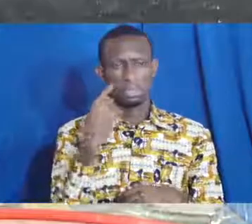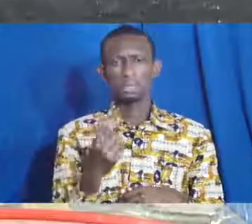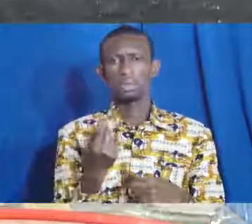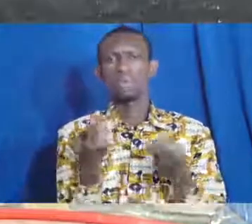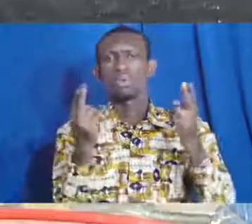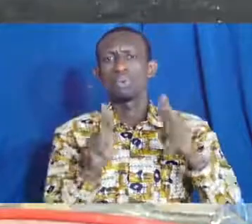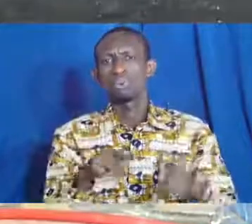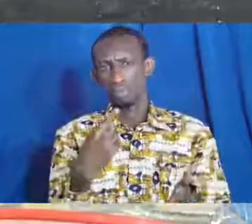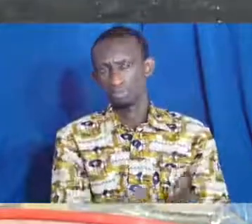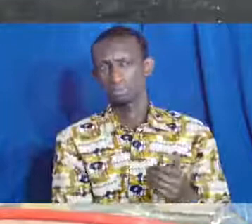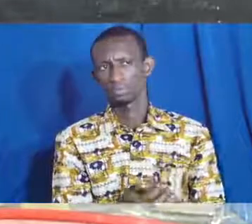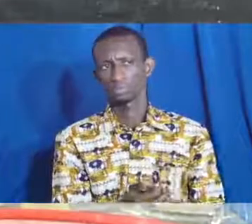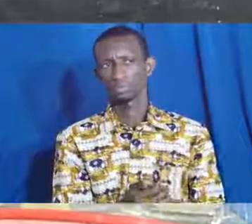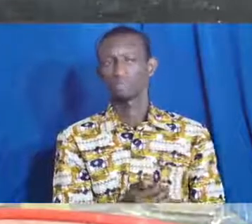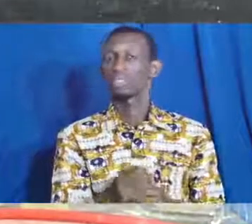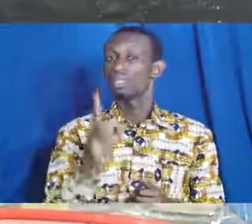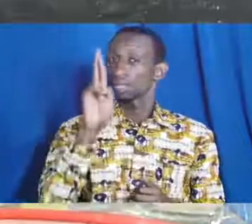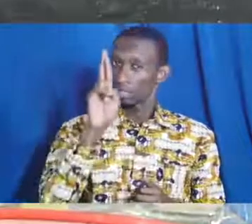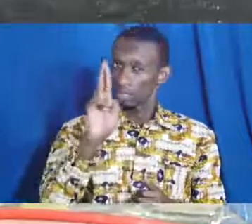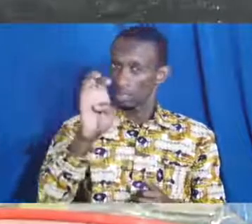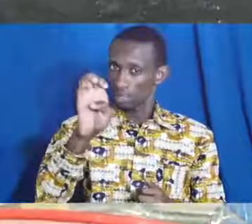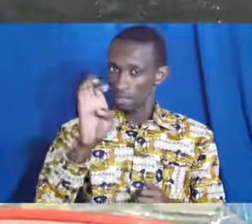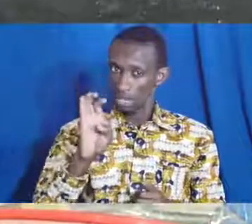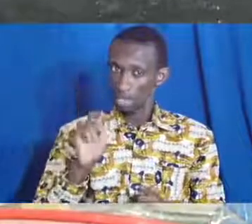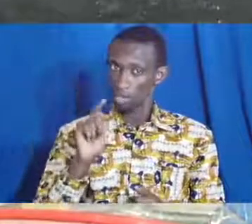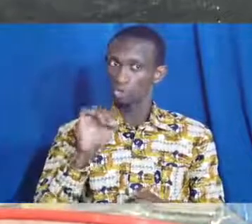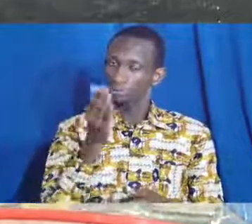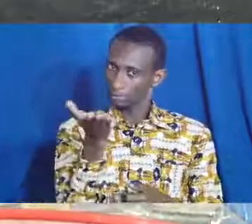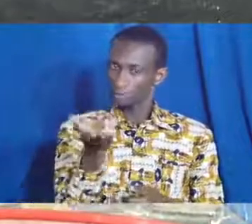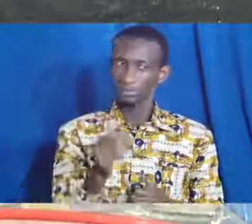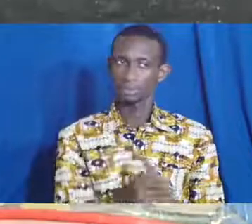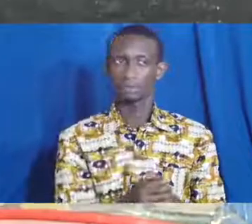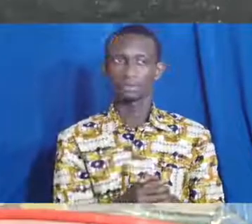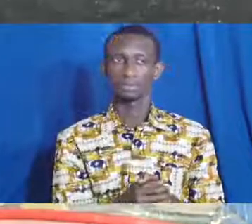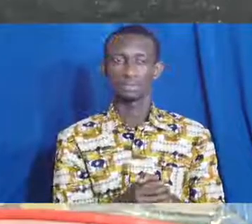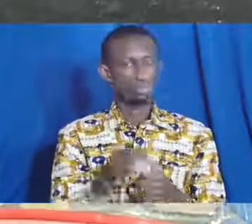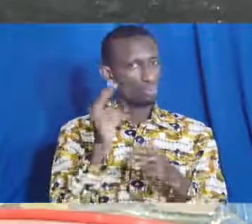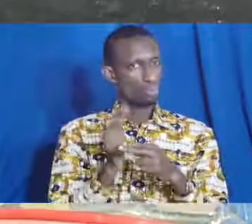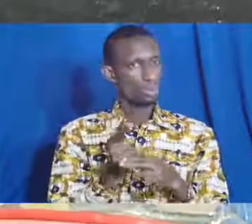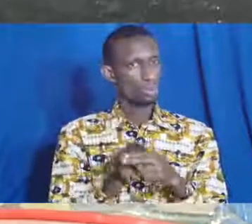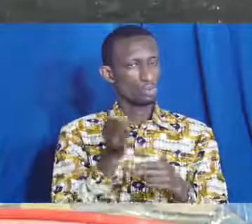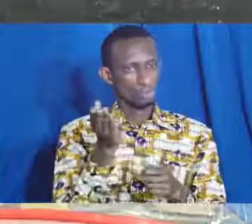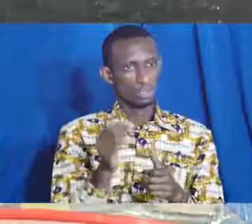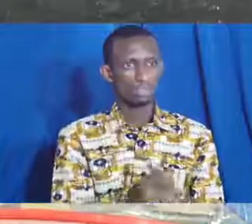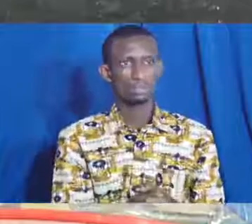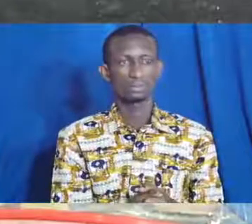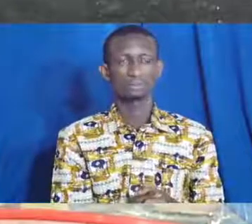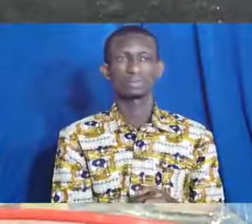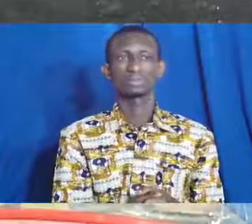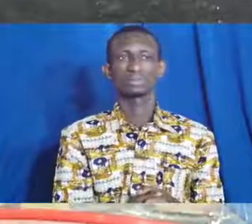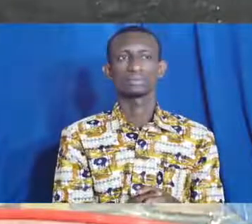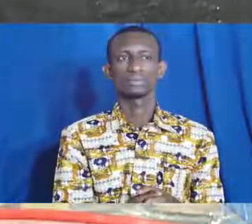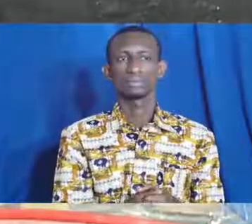happened. So that kind of reaction that is taking place here is what we call a single